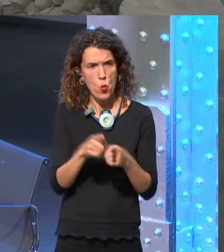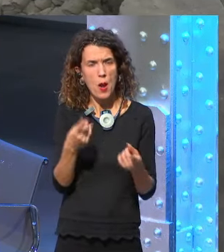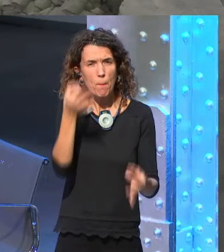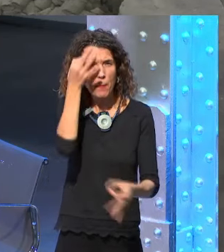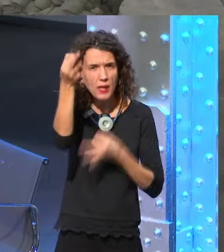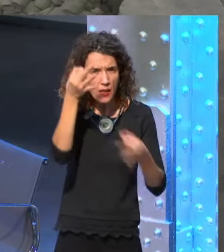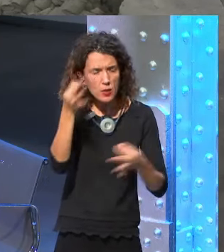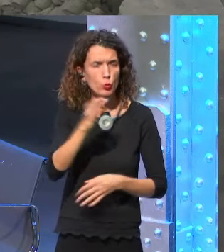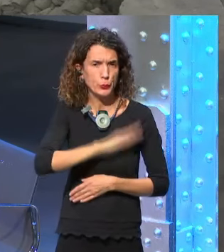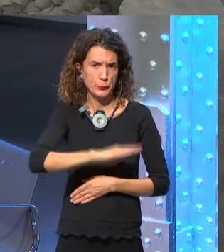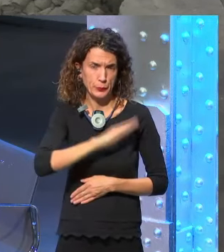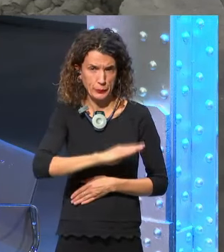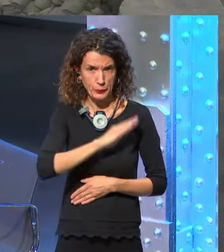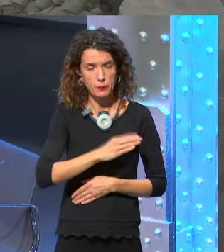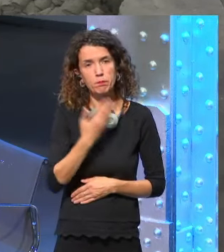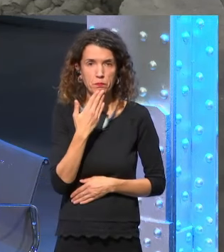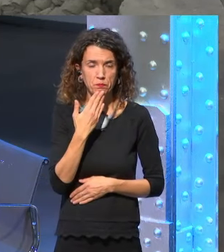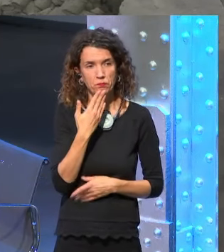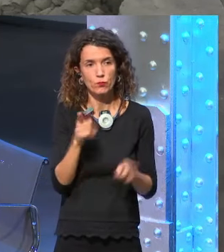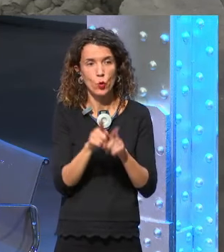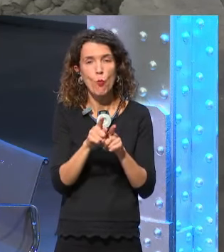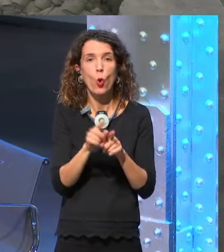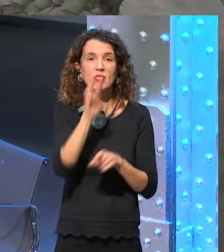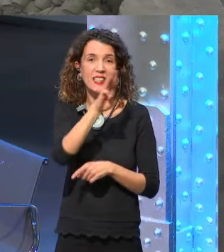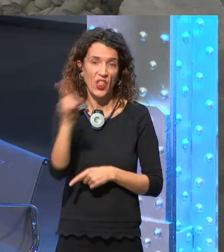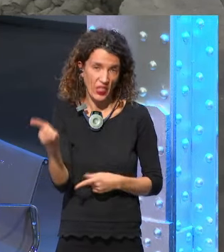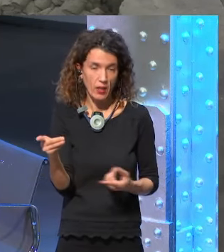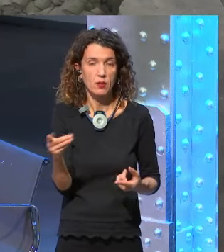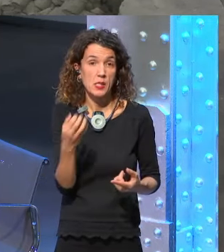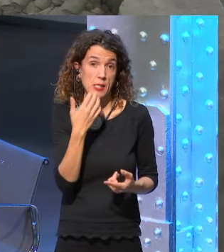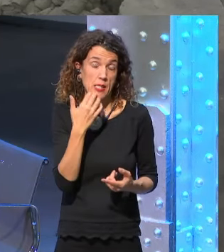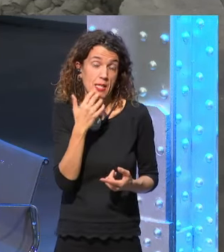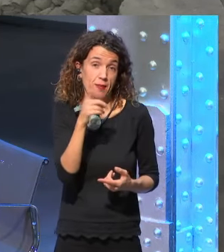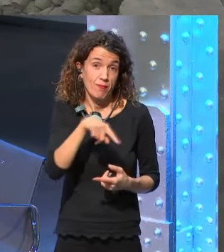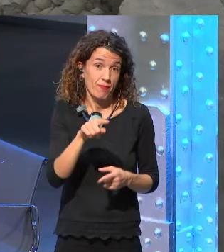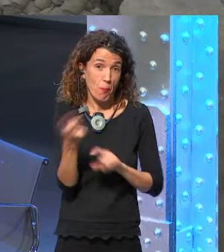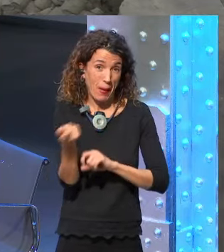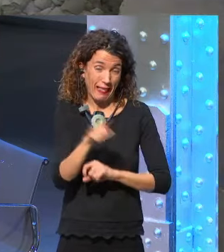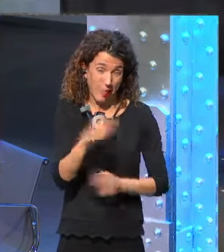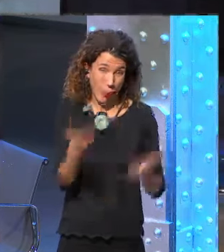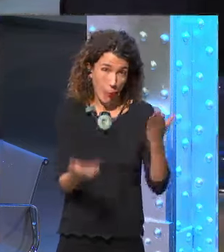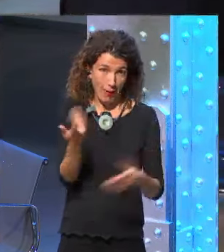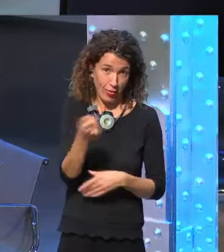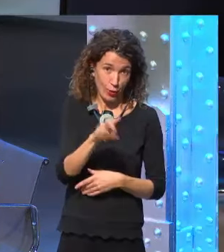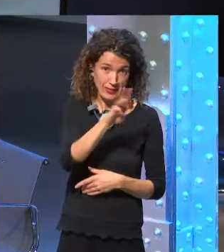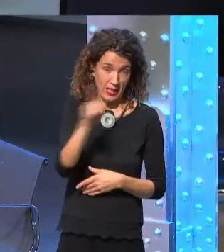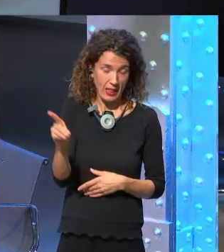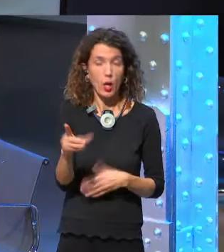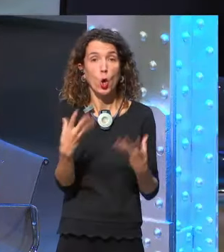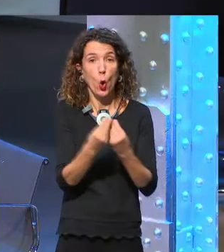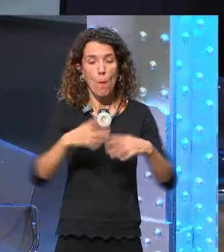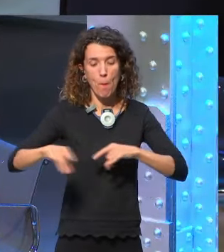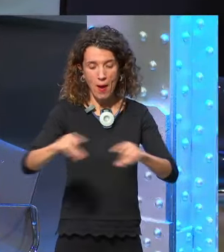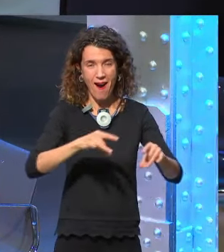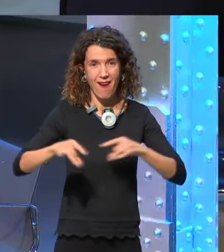of 3D print, if I may say so, with clay from distance. So we use a ballistic